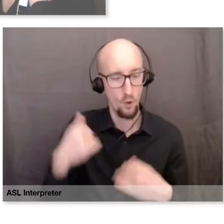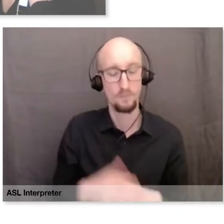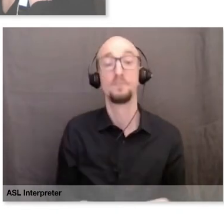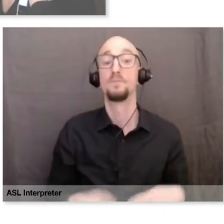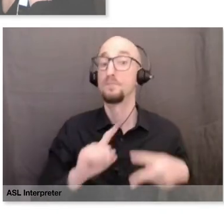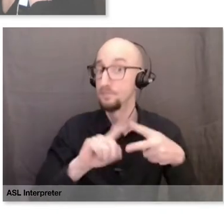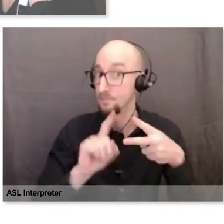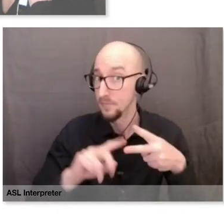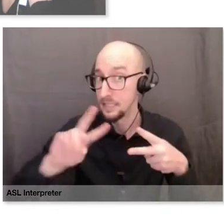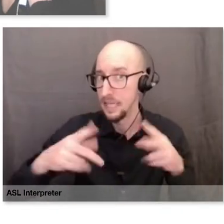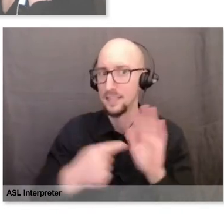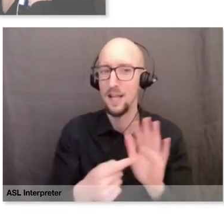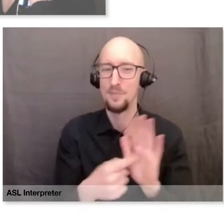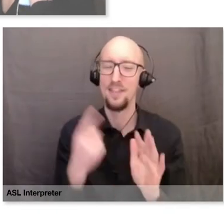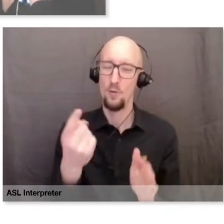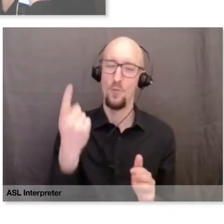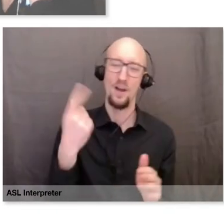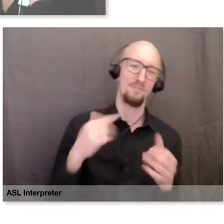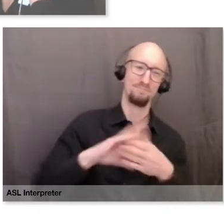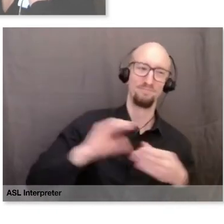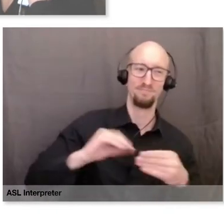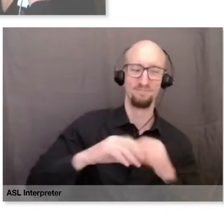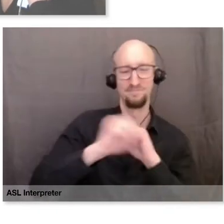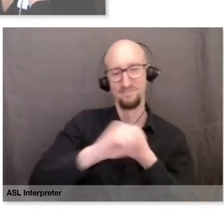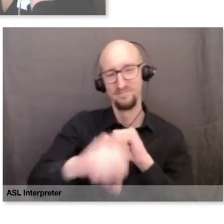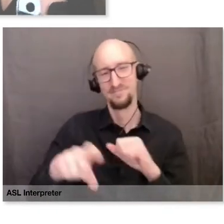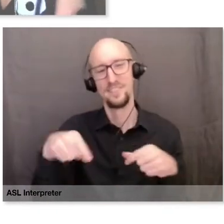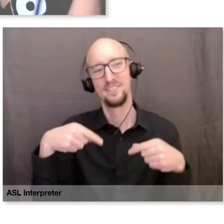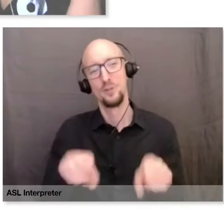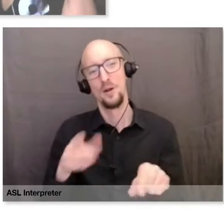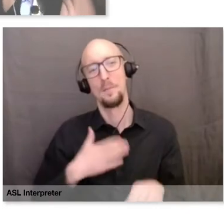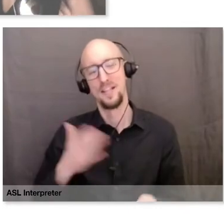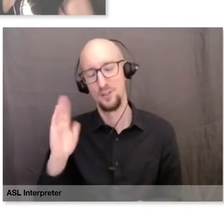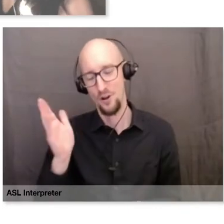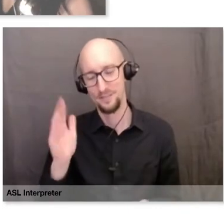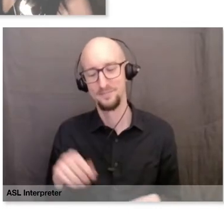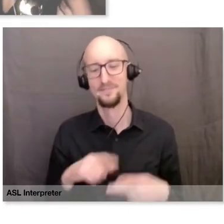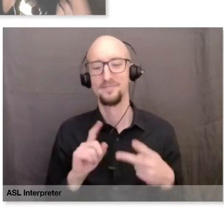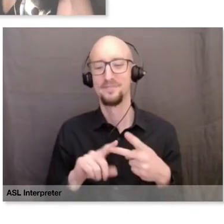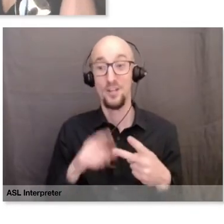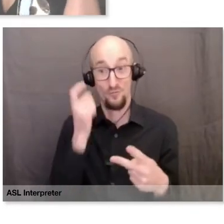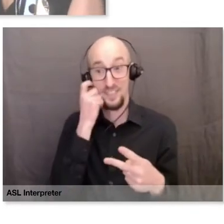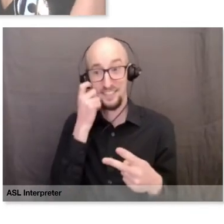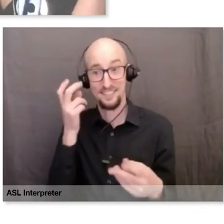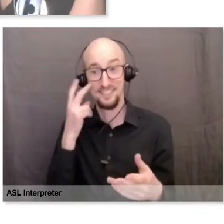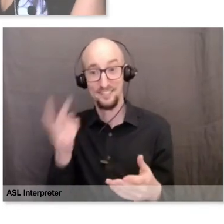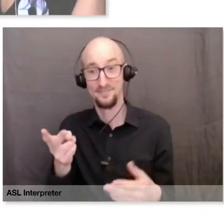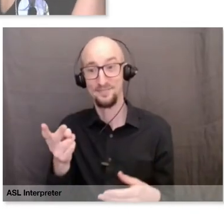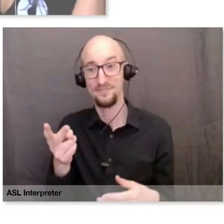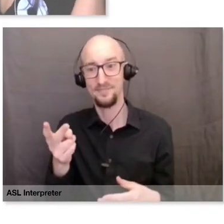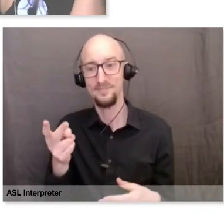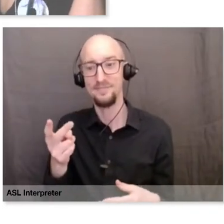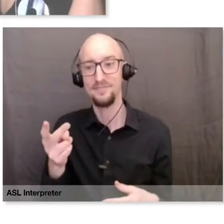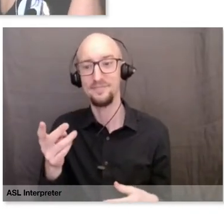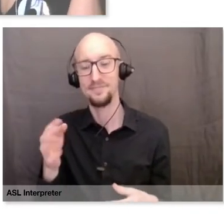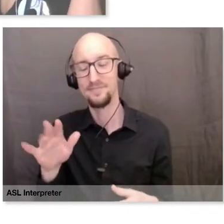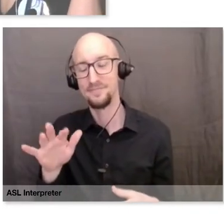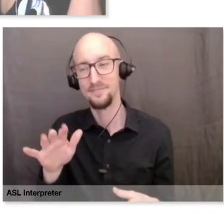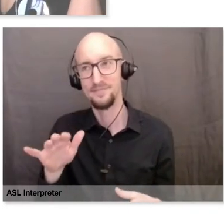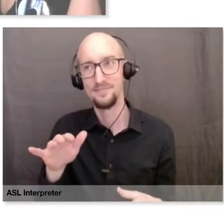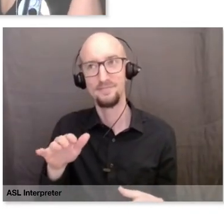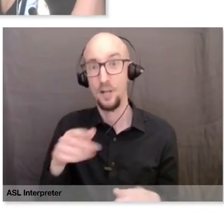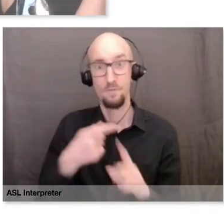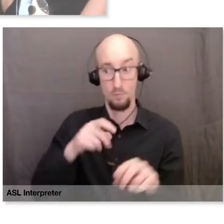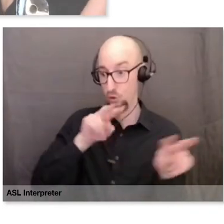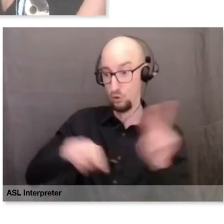I gushed on about in my talk, where, we recently realized from just looking at simulations